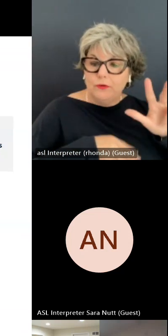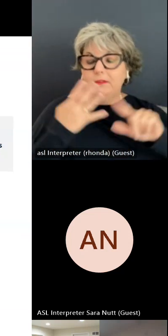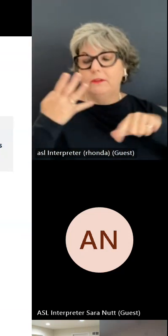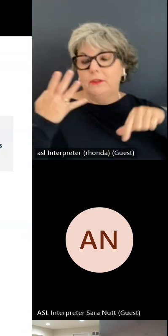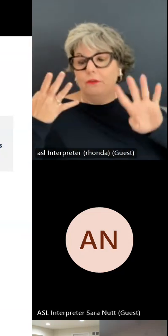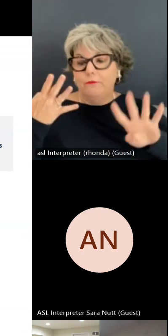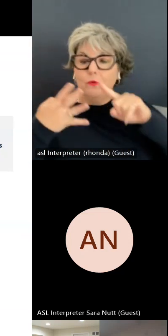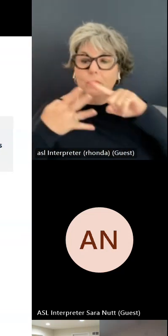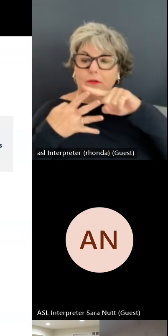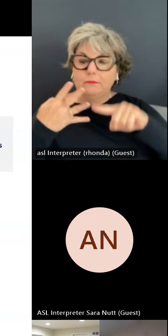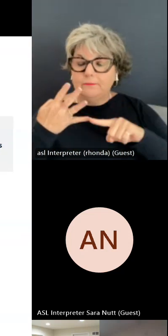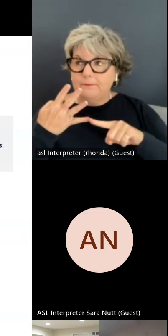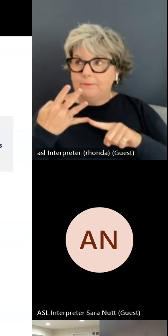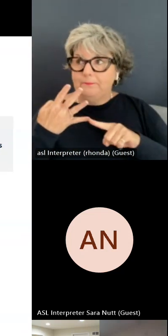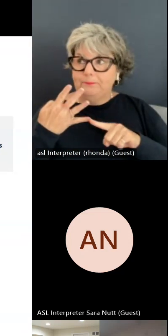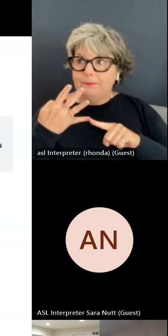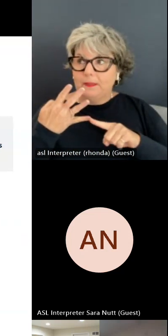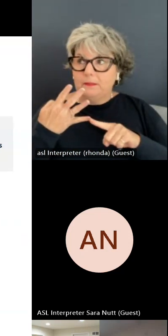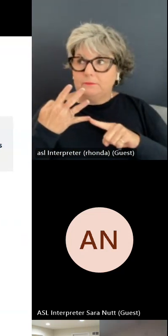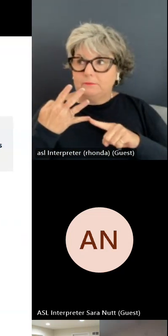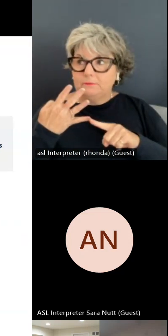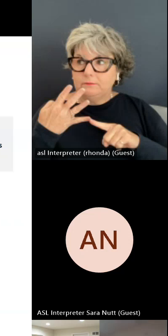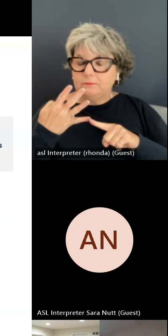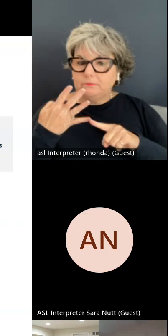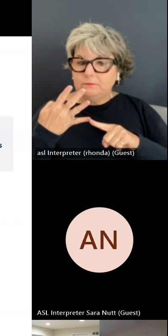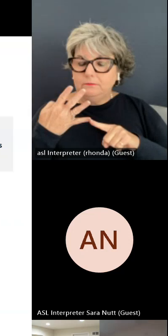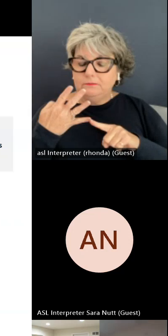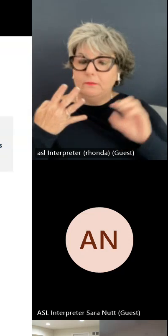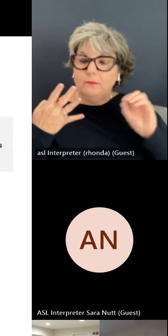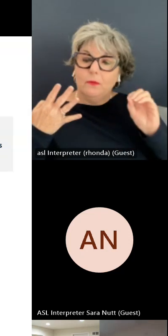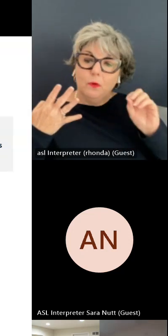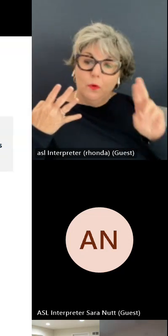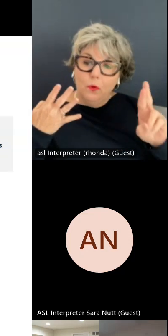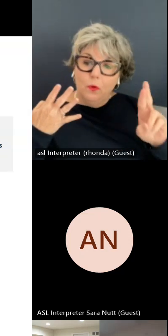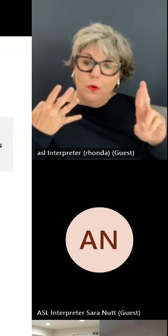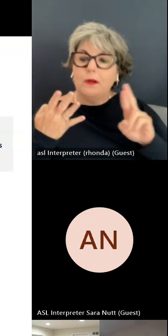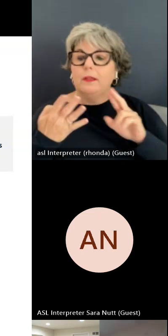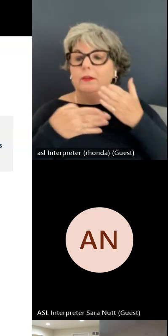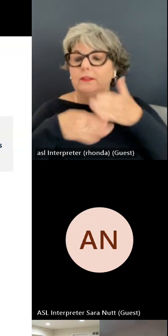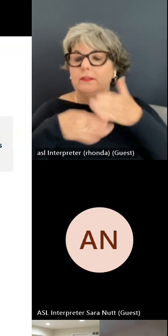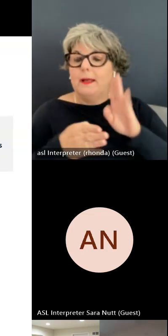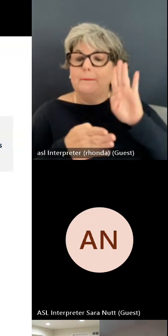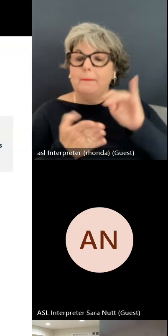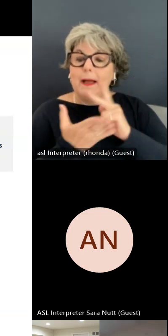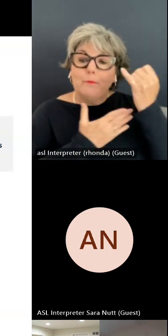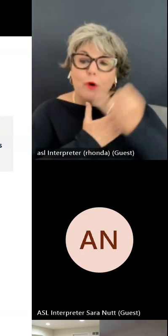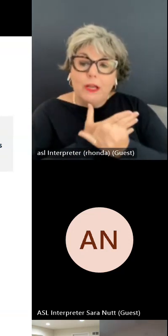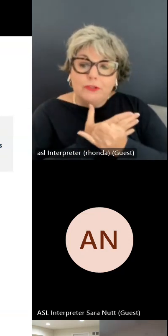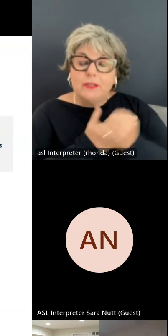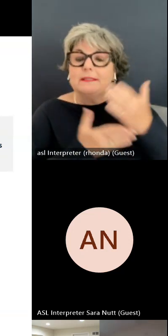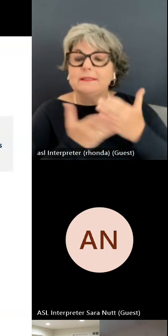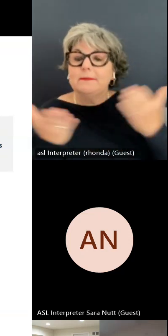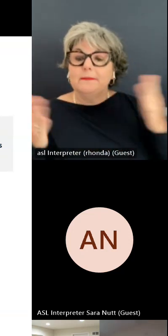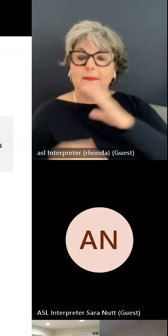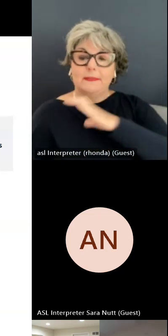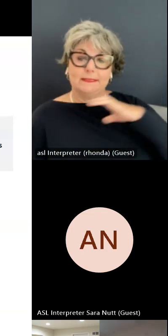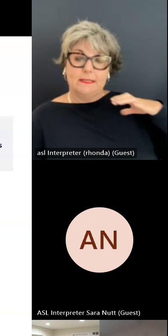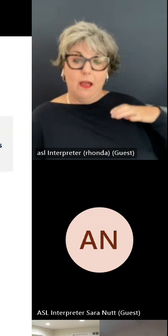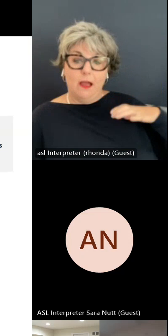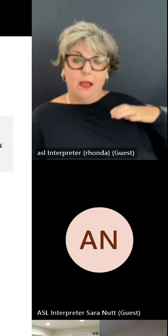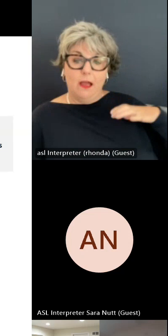four. And then the other way it can be broken out is by project. Because for certain things Congress cares